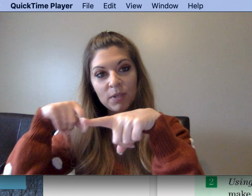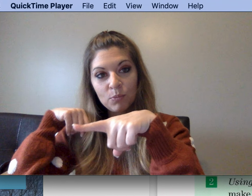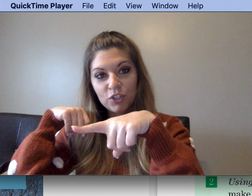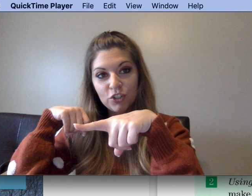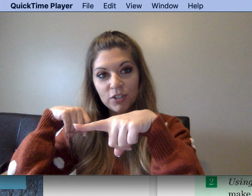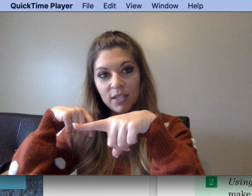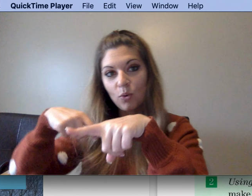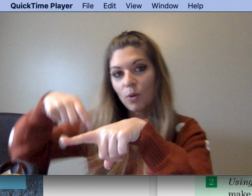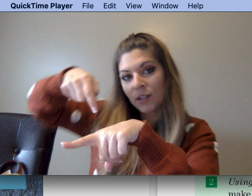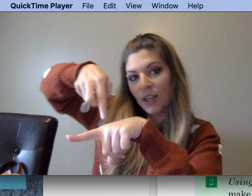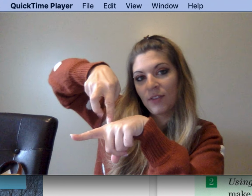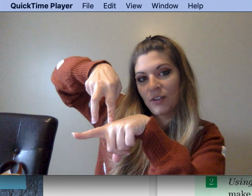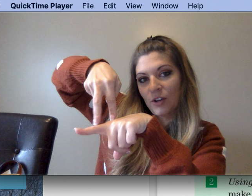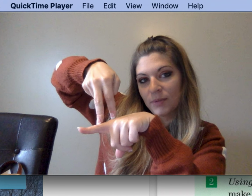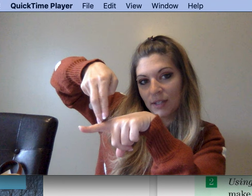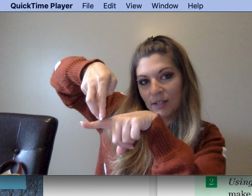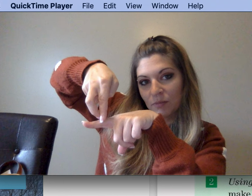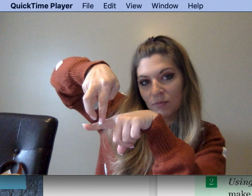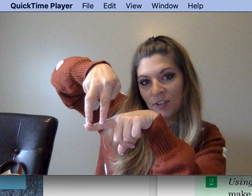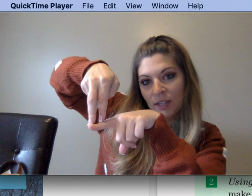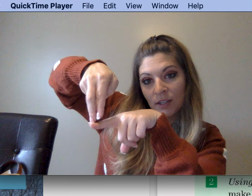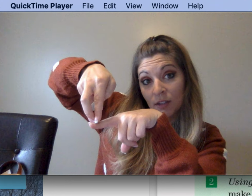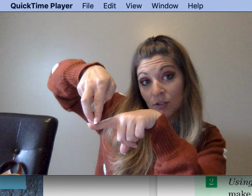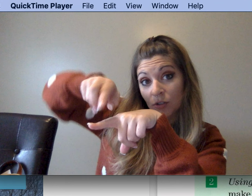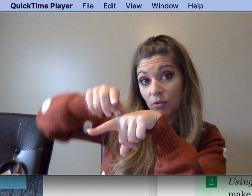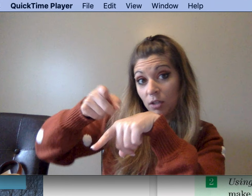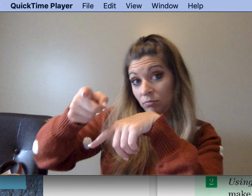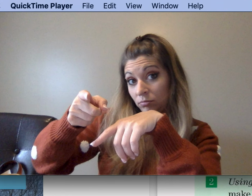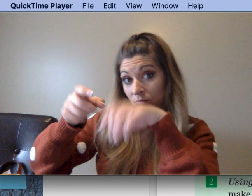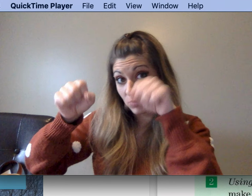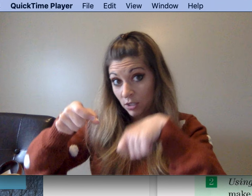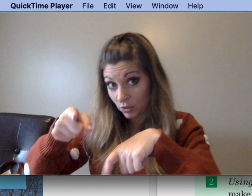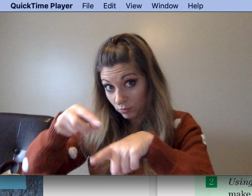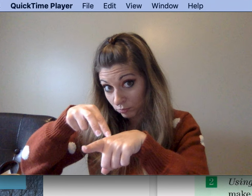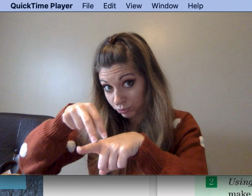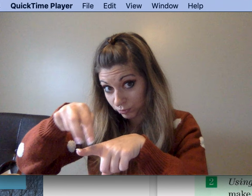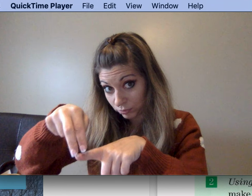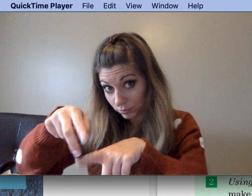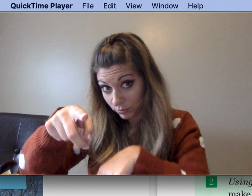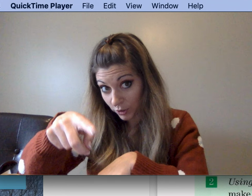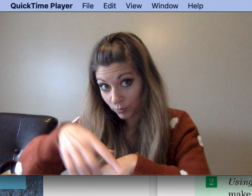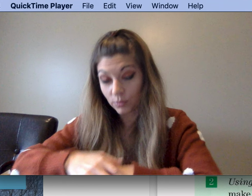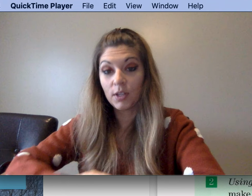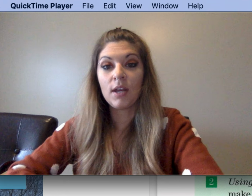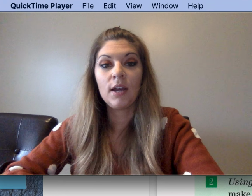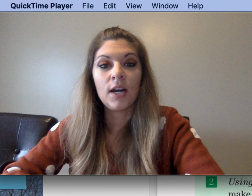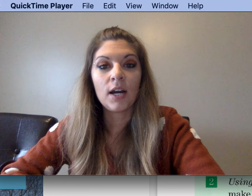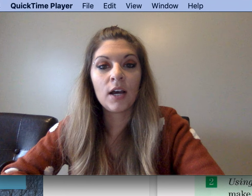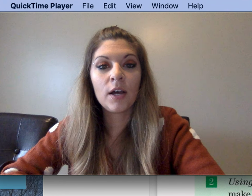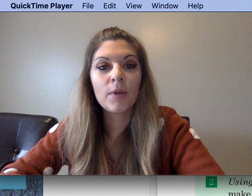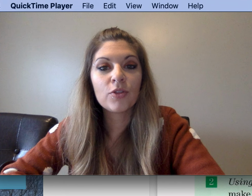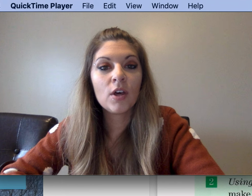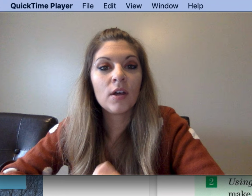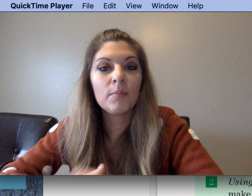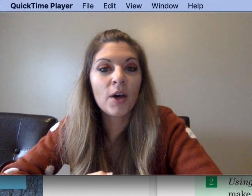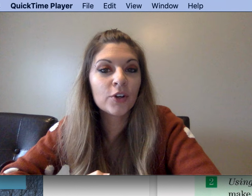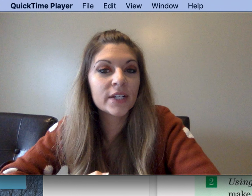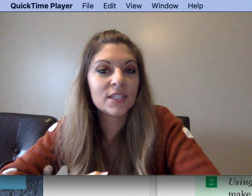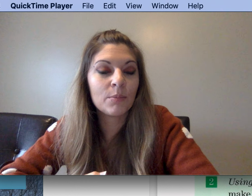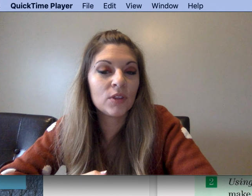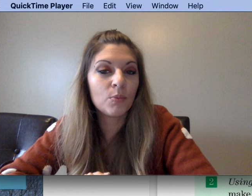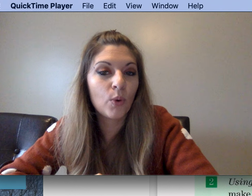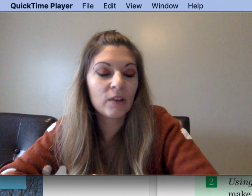balance beam, which is your CL1, and then your upside down V. So like, can you? You? The